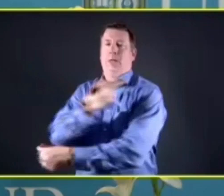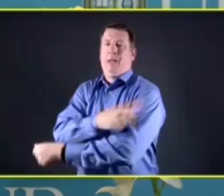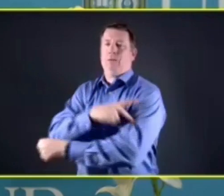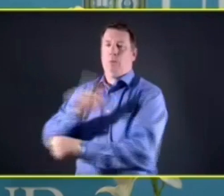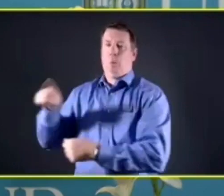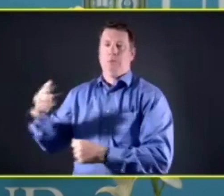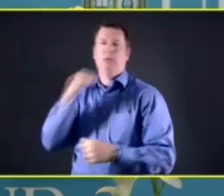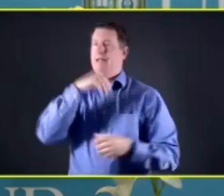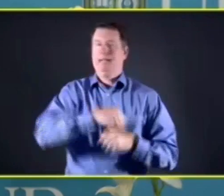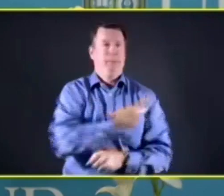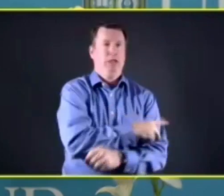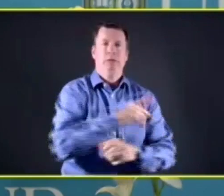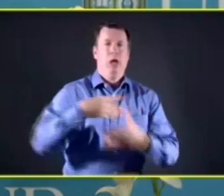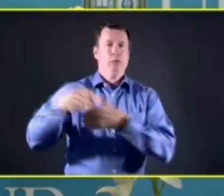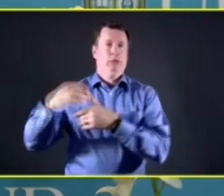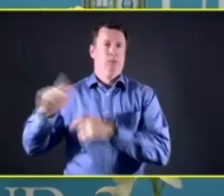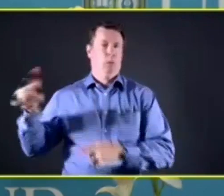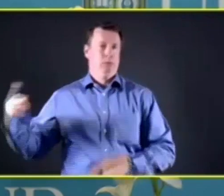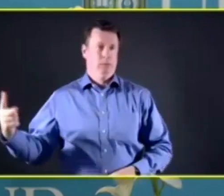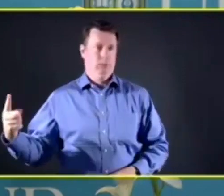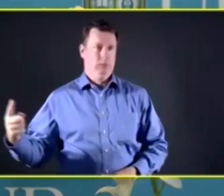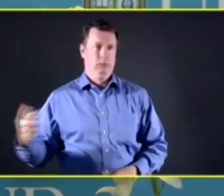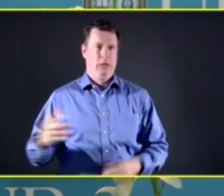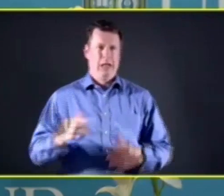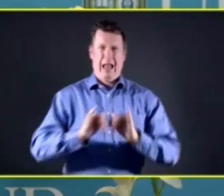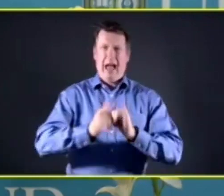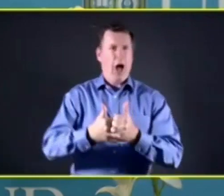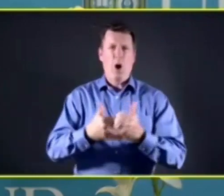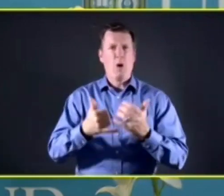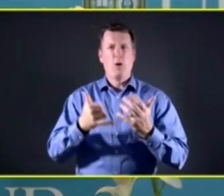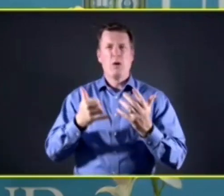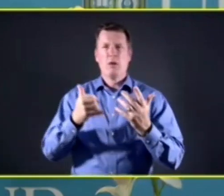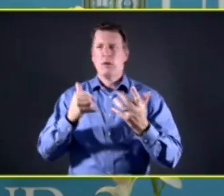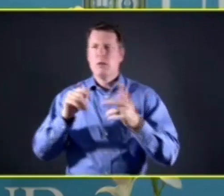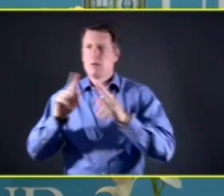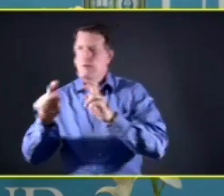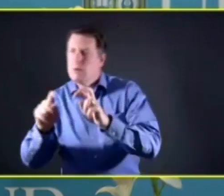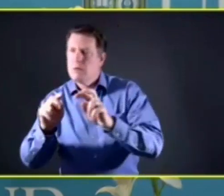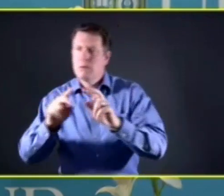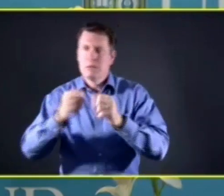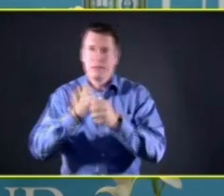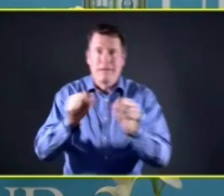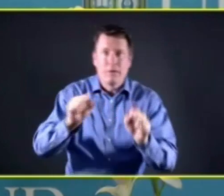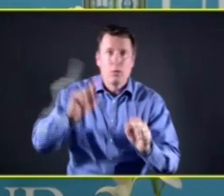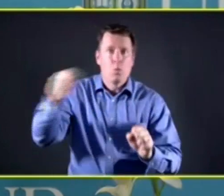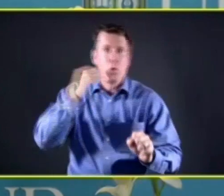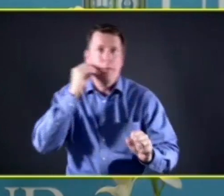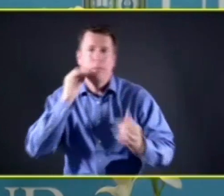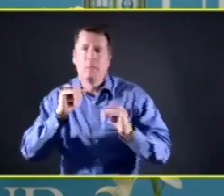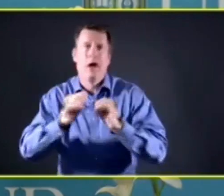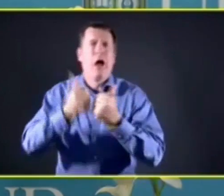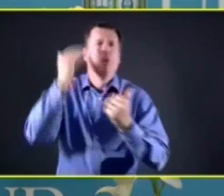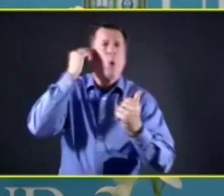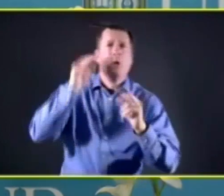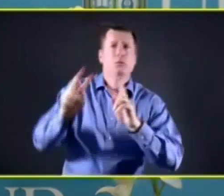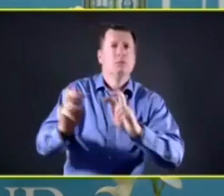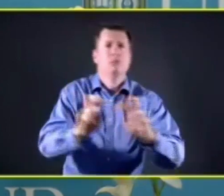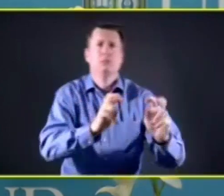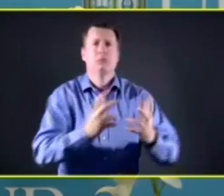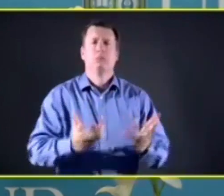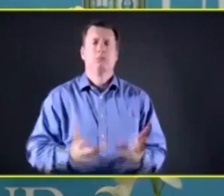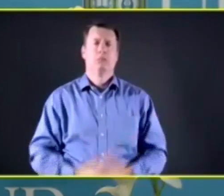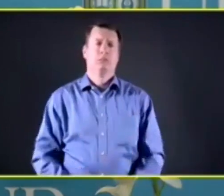that the anti-malarial dose or the dose that's used for patients with lupus or rheumatoid arthritis tends to be a little